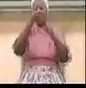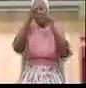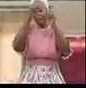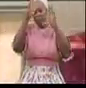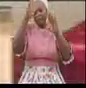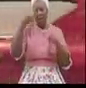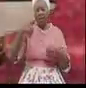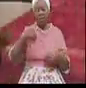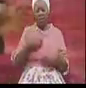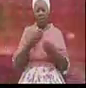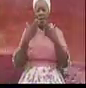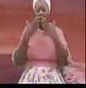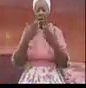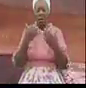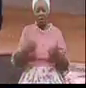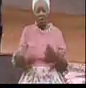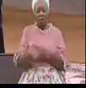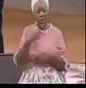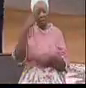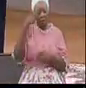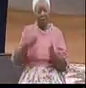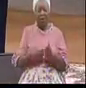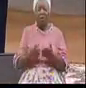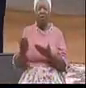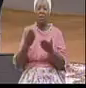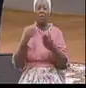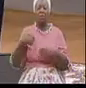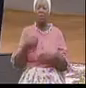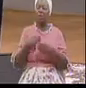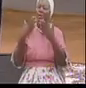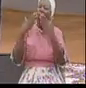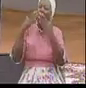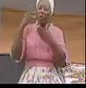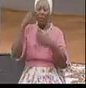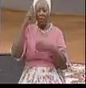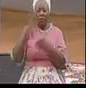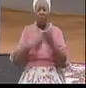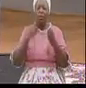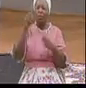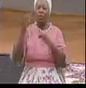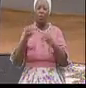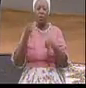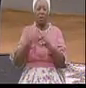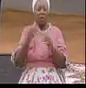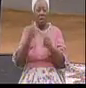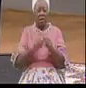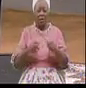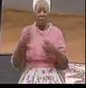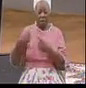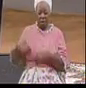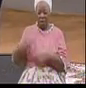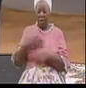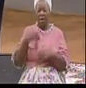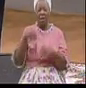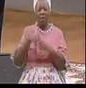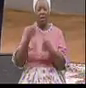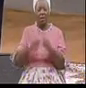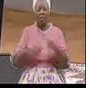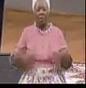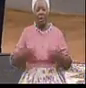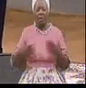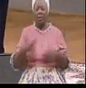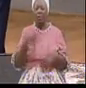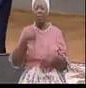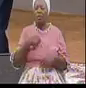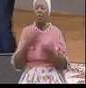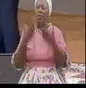you today for this service. We thank you for what you do in every heart and every life. We thank